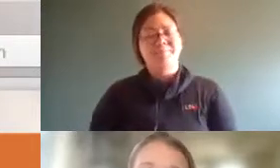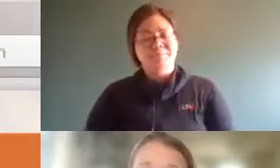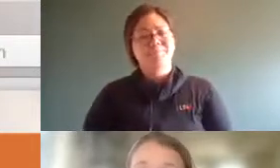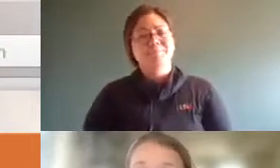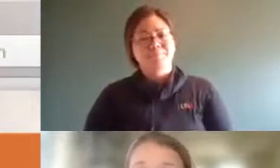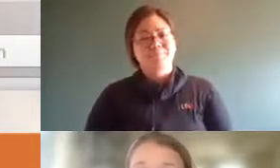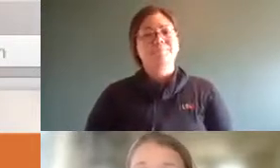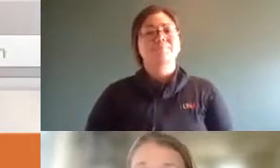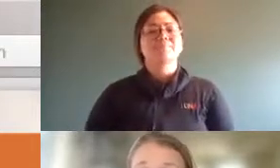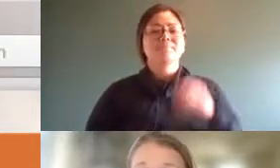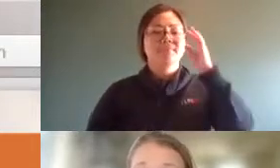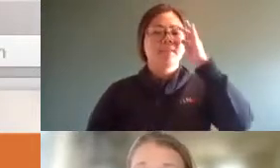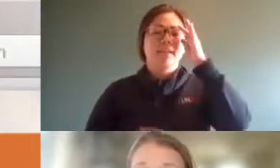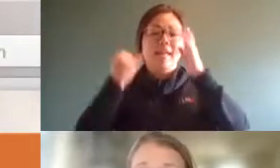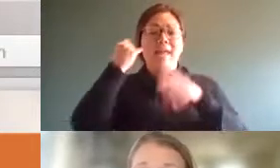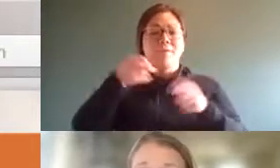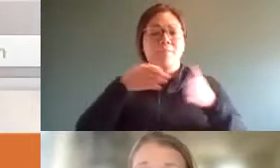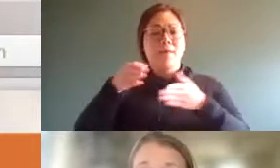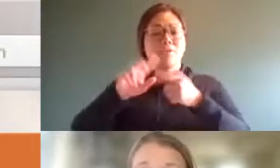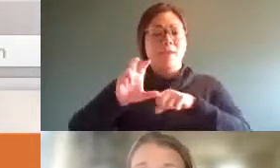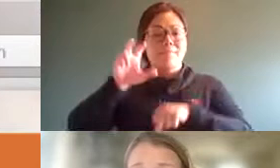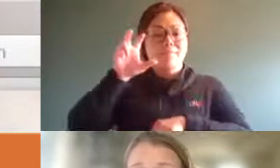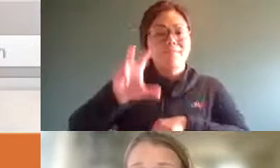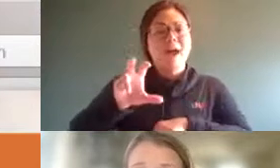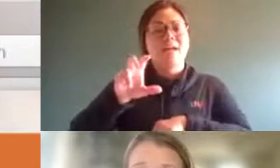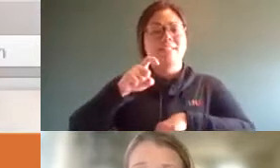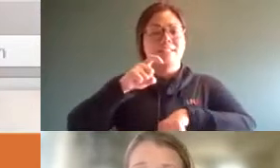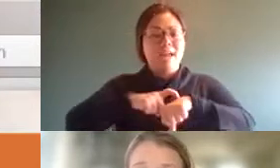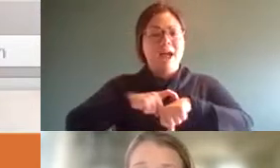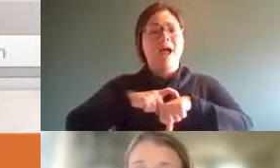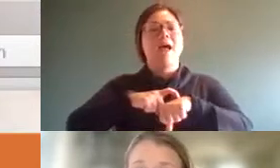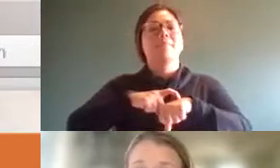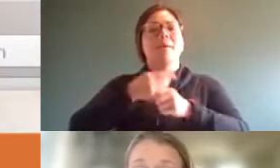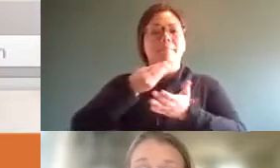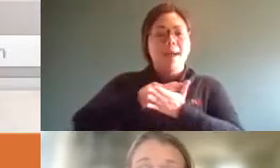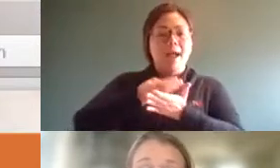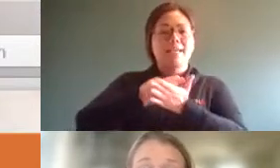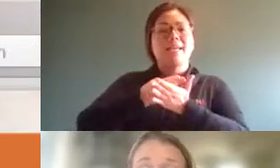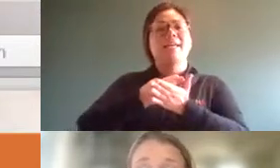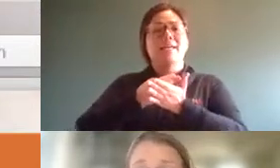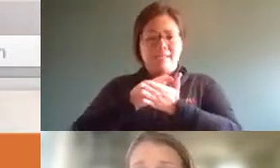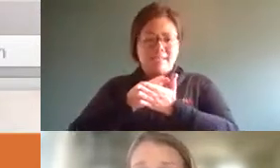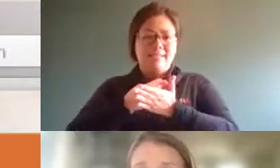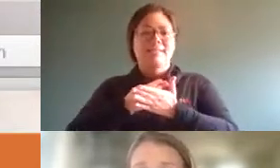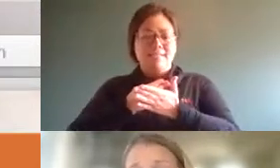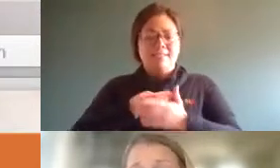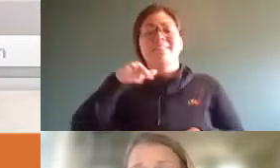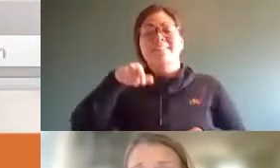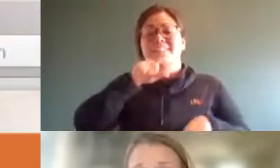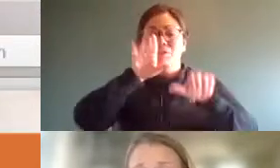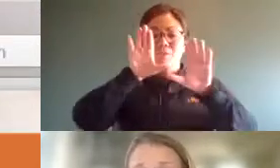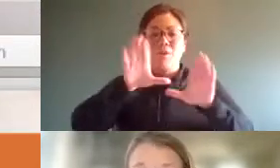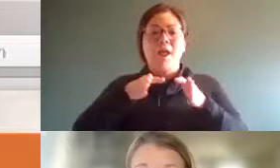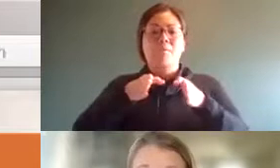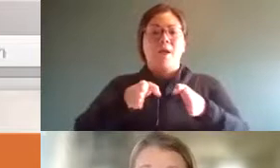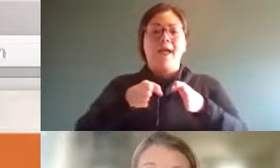If you're going to invest the time and the money to provide these valuable resources to your employees, this is a great way to make